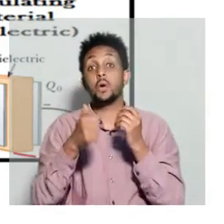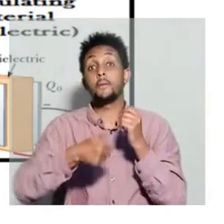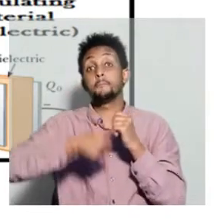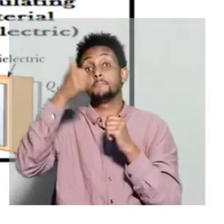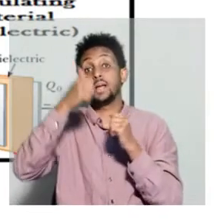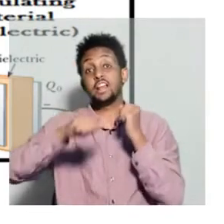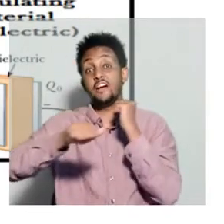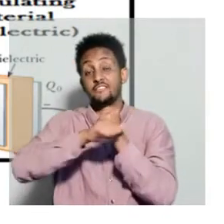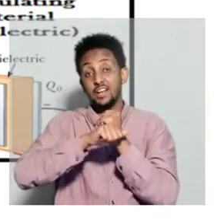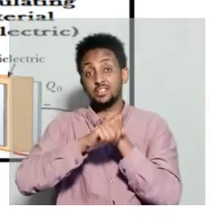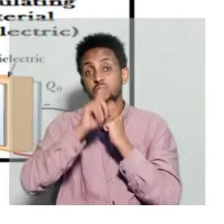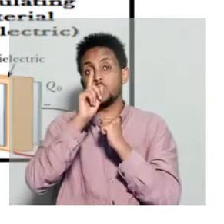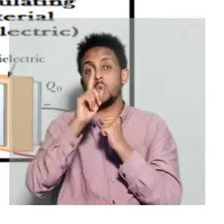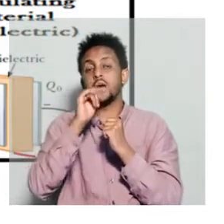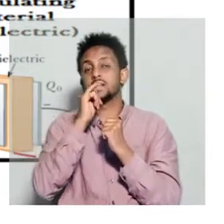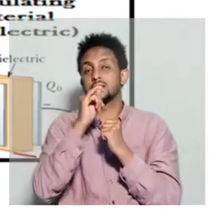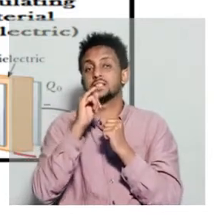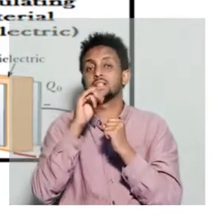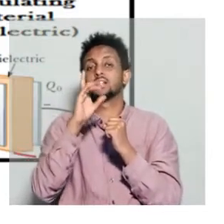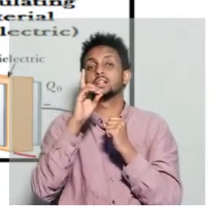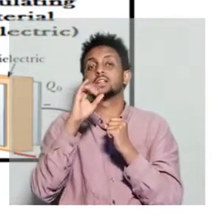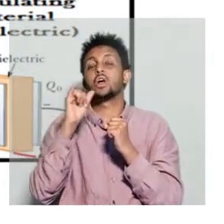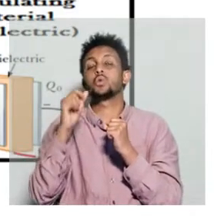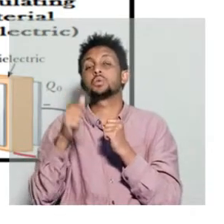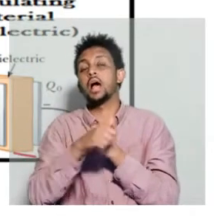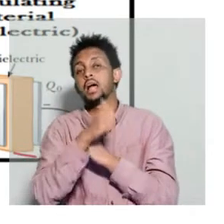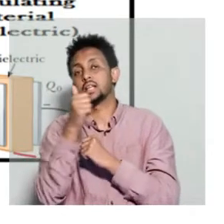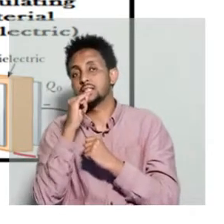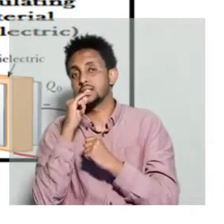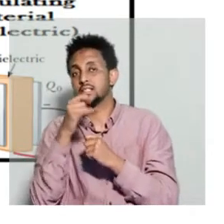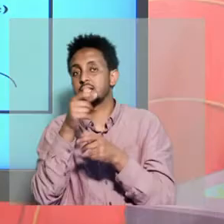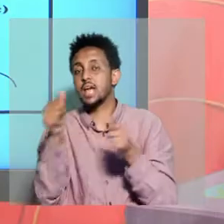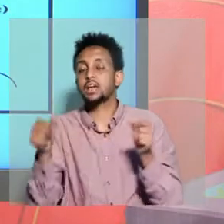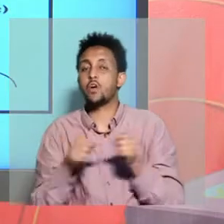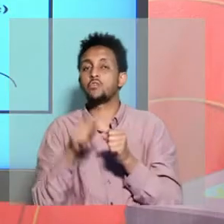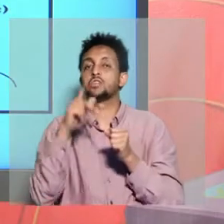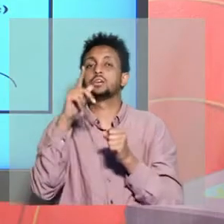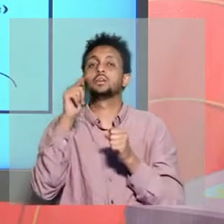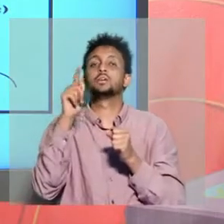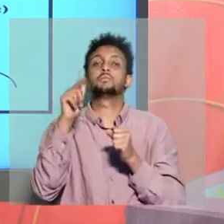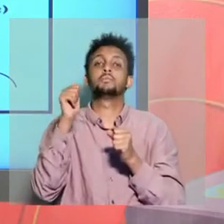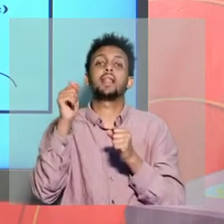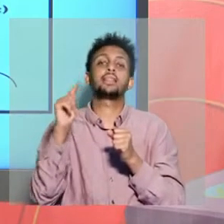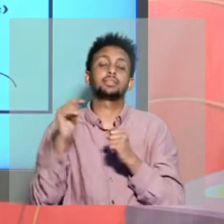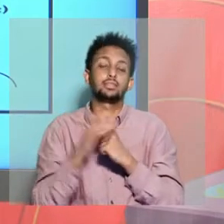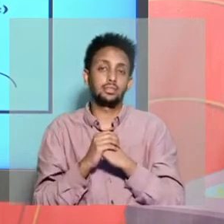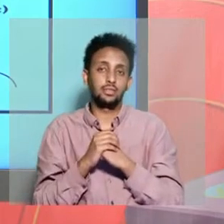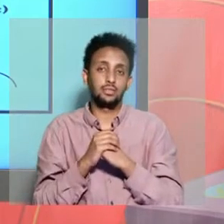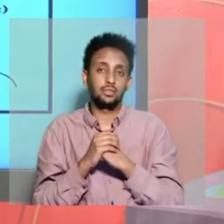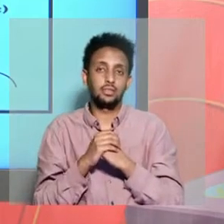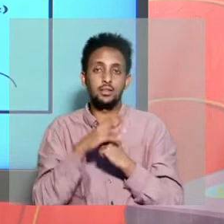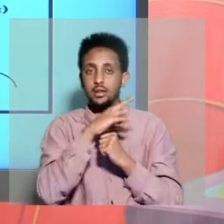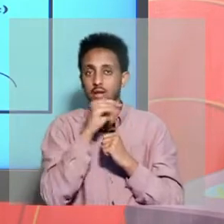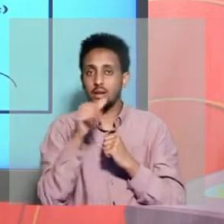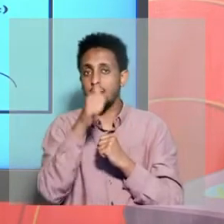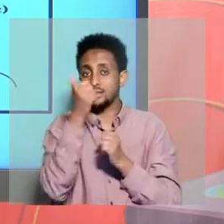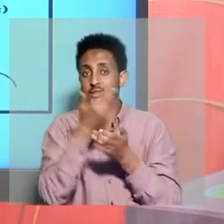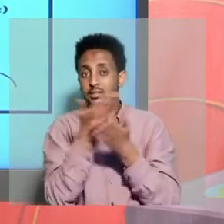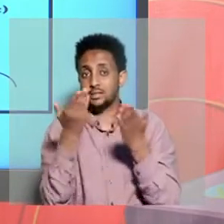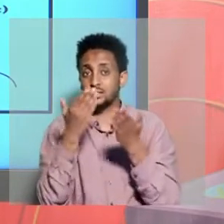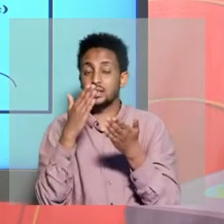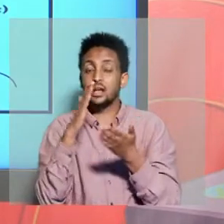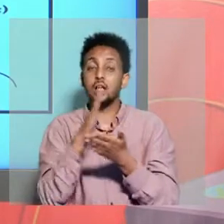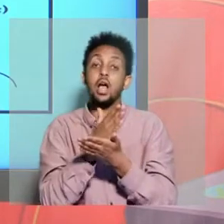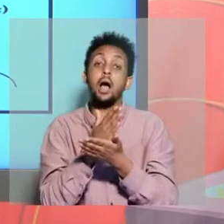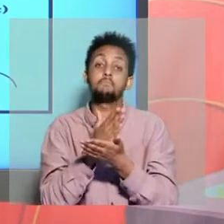factors affecting one is the dielectric constant, the other is the area of the plate. The area of the plate, and the other thing is the